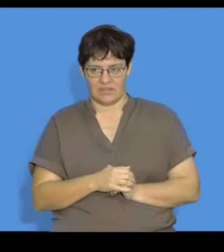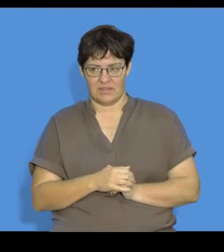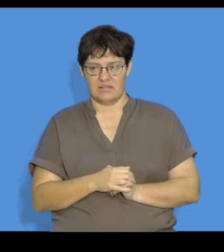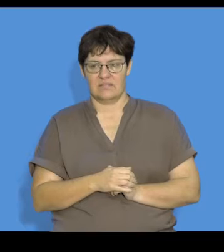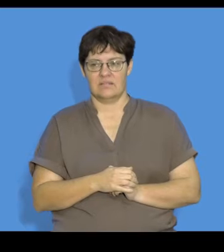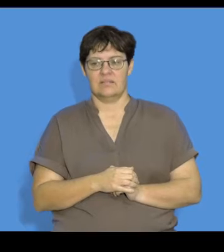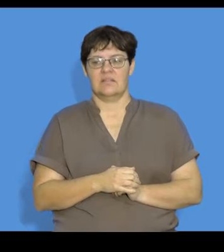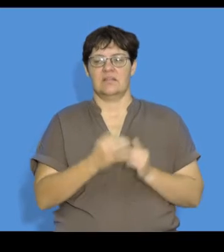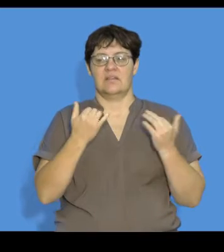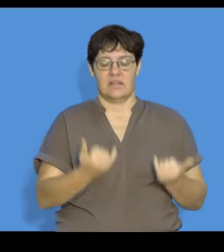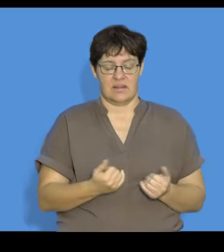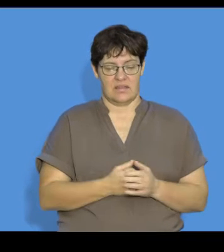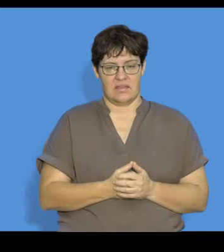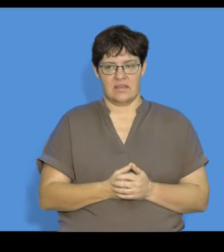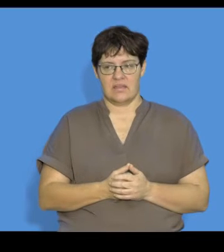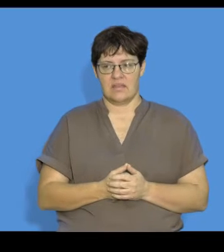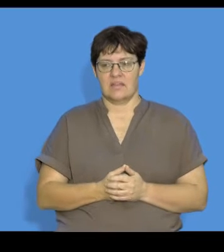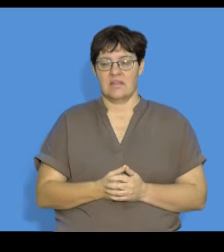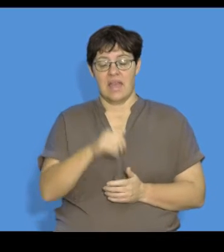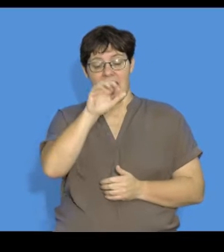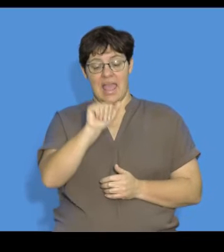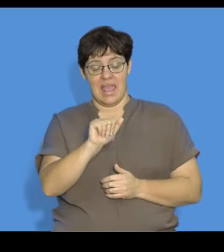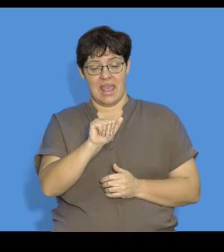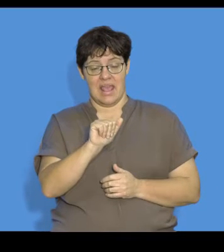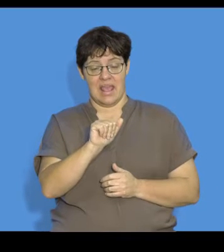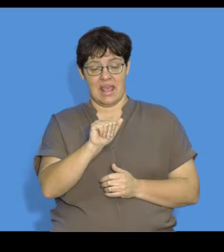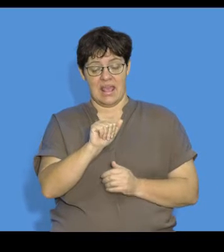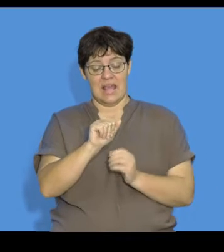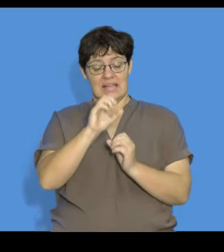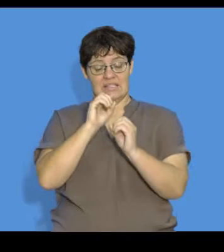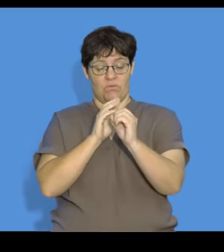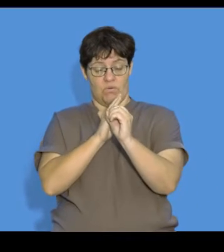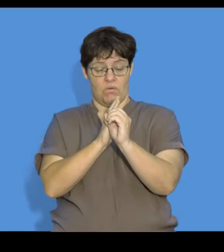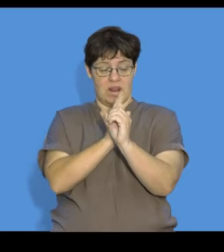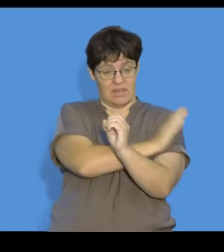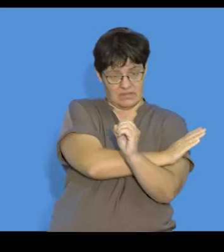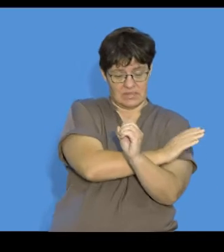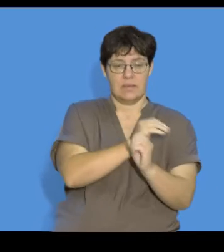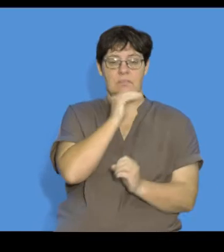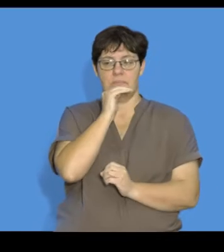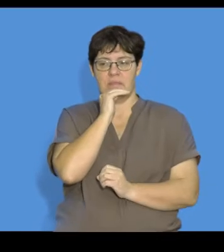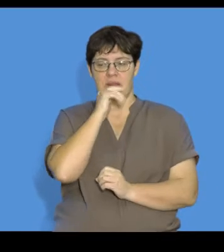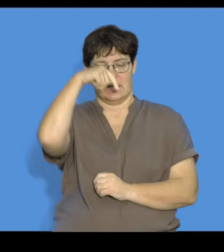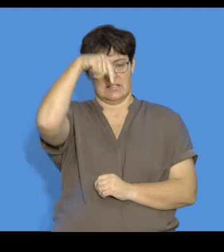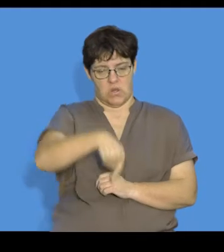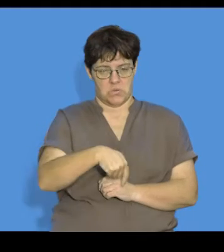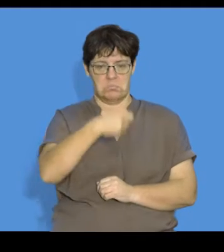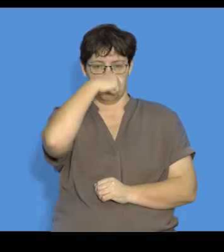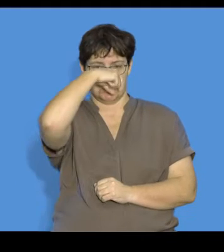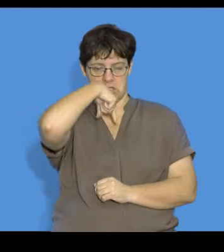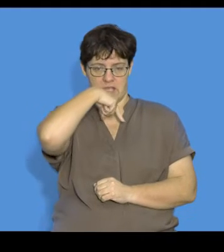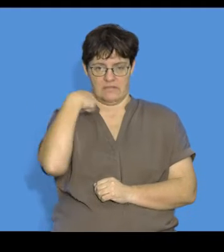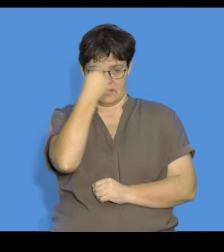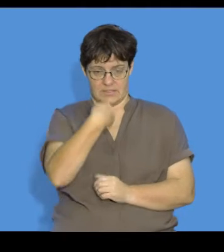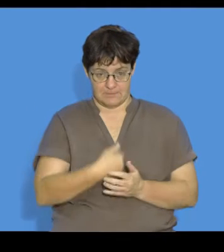happy face, a smile. And then when a is less than 0, the parabola will be concave down, which